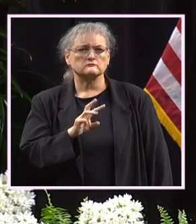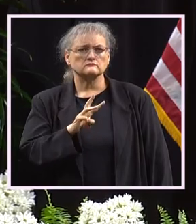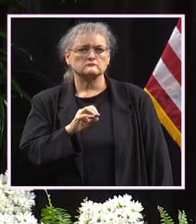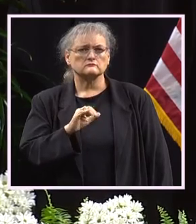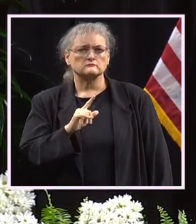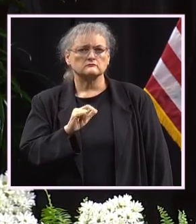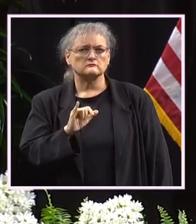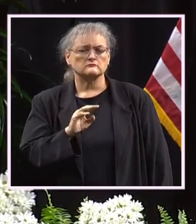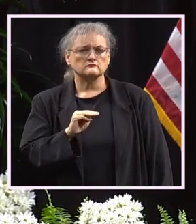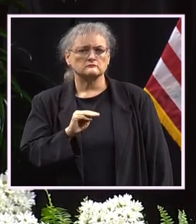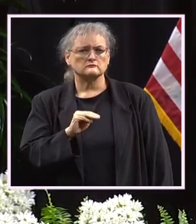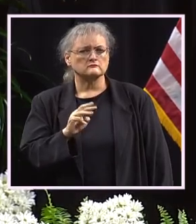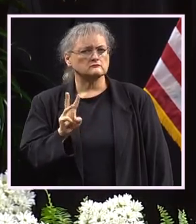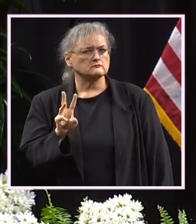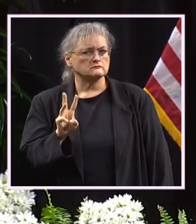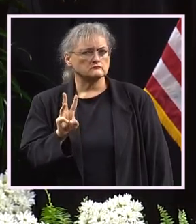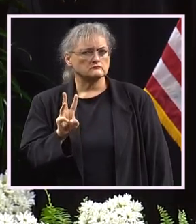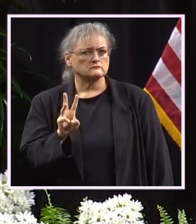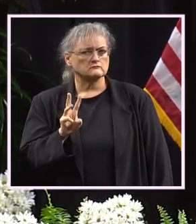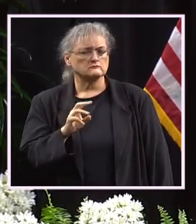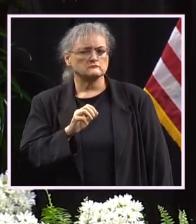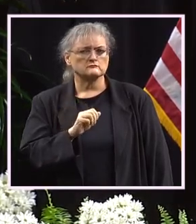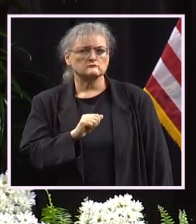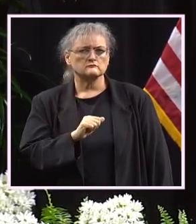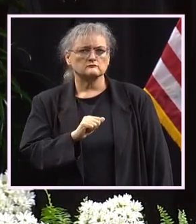William Thaddeus Wojcik.